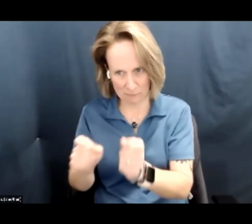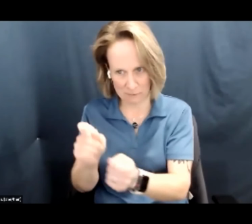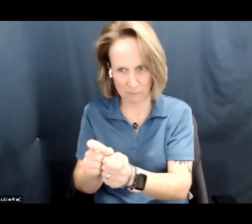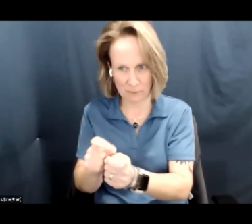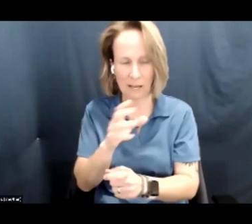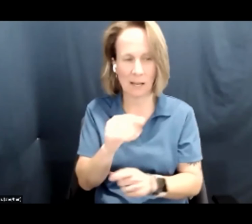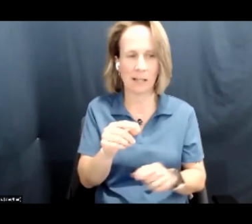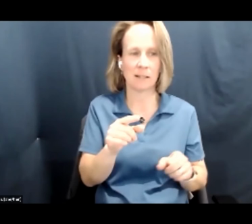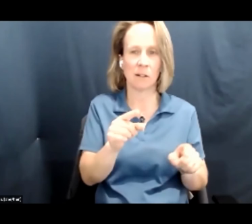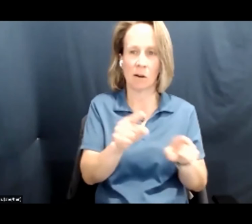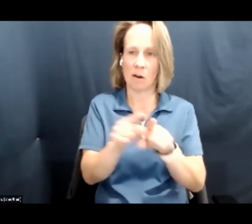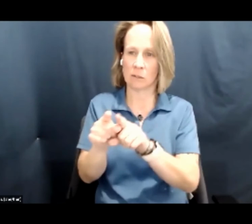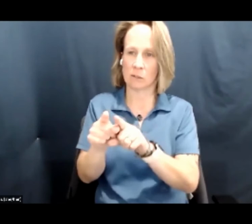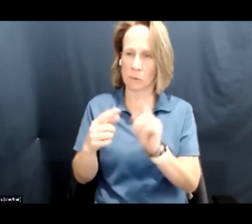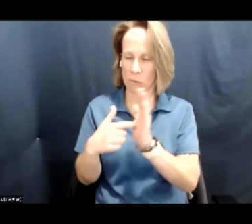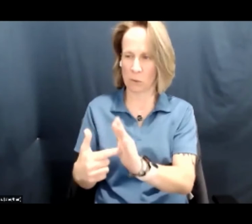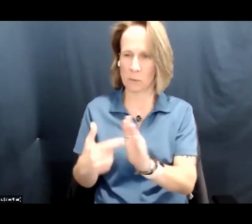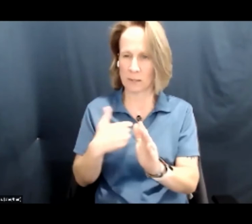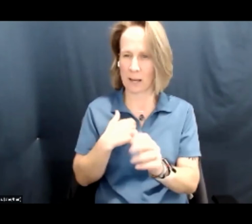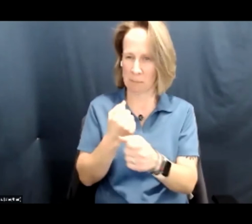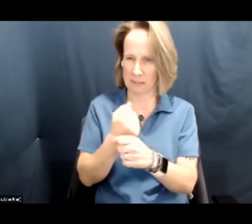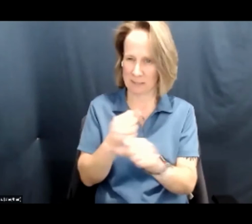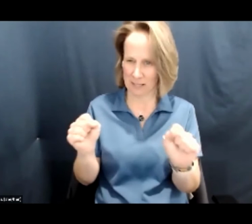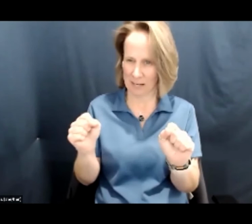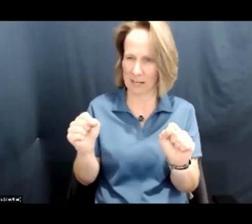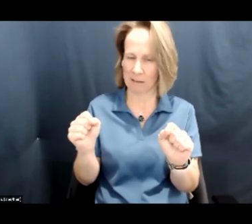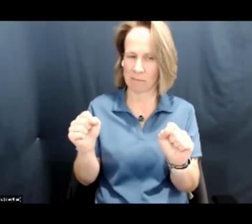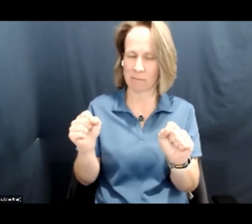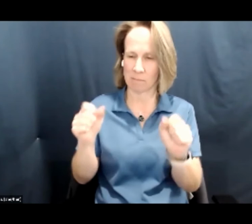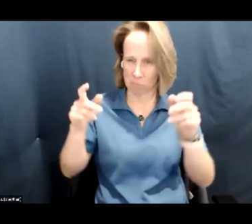I'm a safe person and I understand what pronouns are.